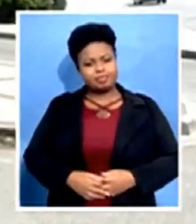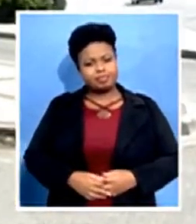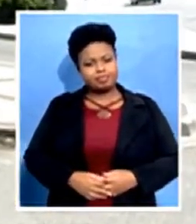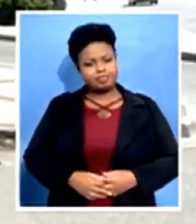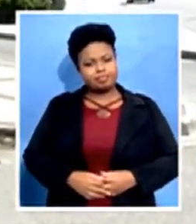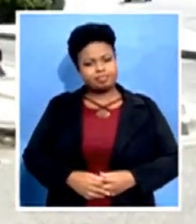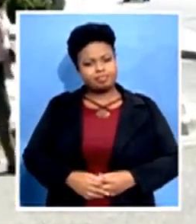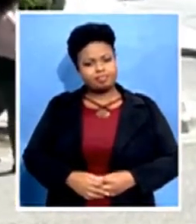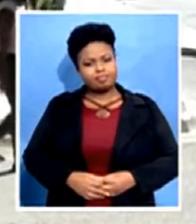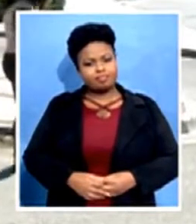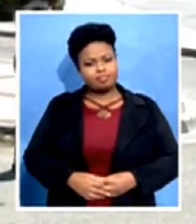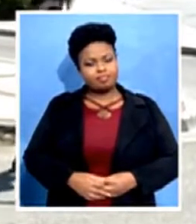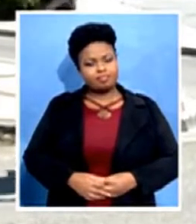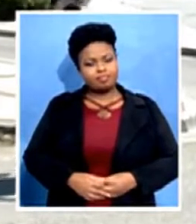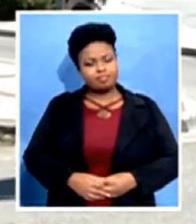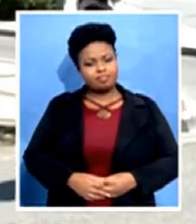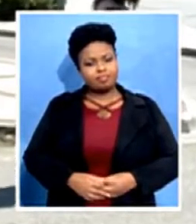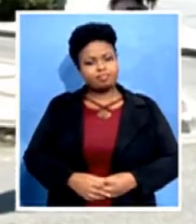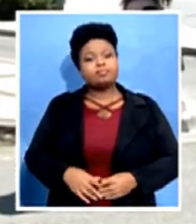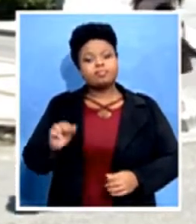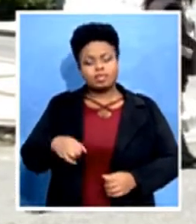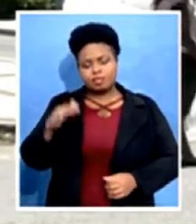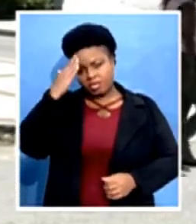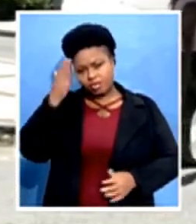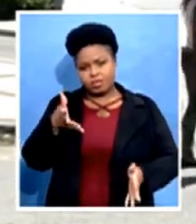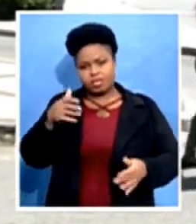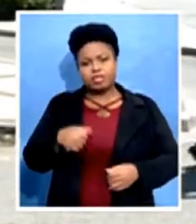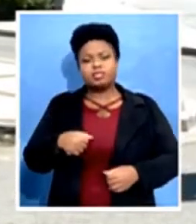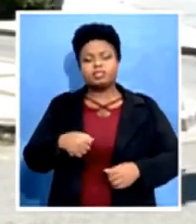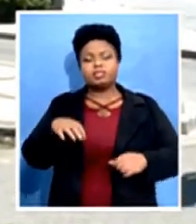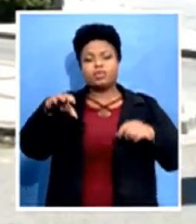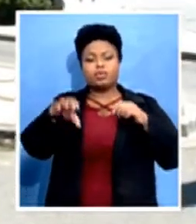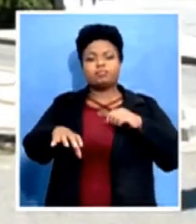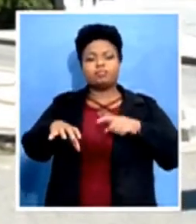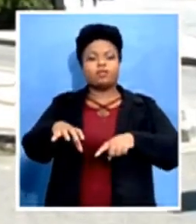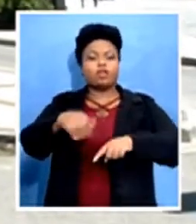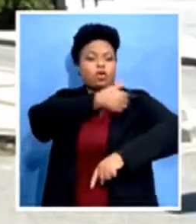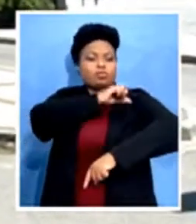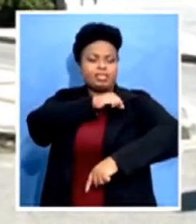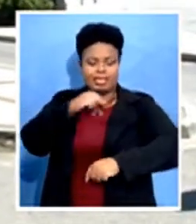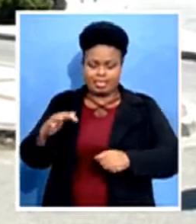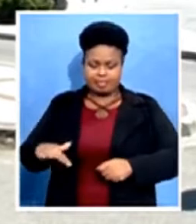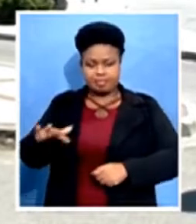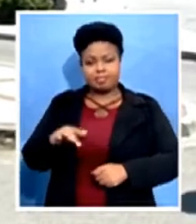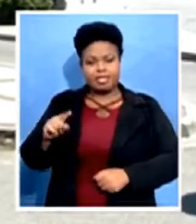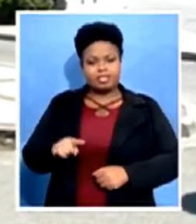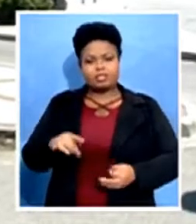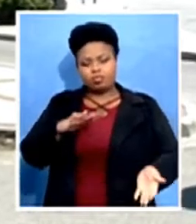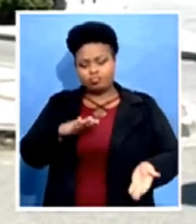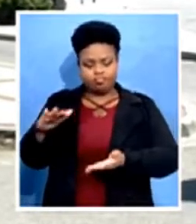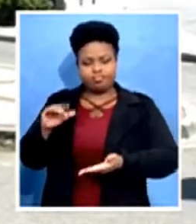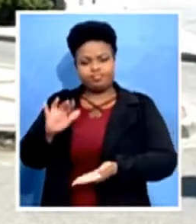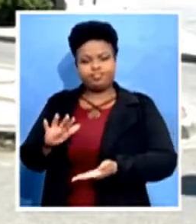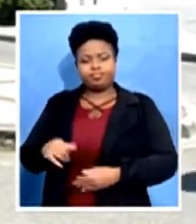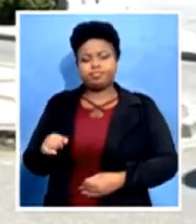I am aware that currently inside the hospital there is a place that's been set aside to actually receive the vaccine. They've got state-of-the-art equipment inside this hospital,